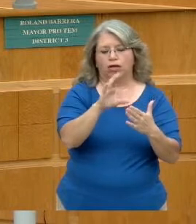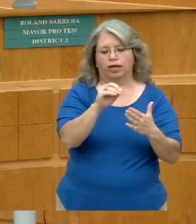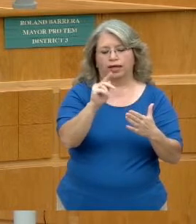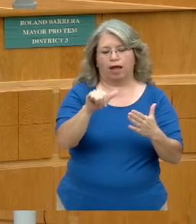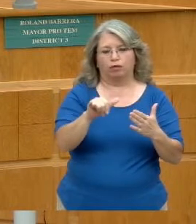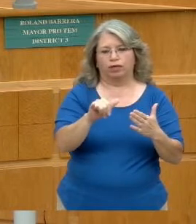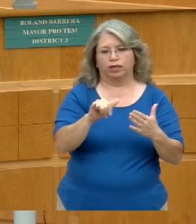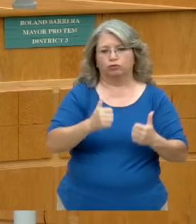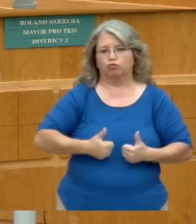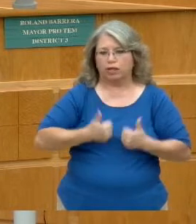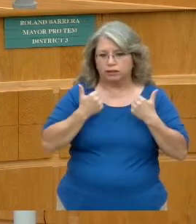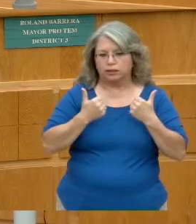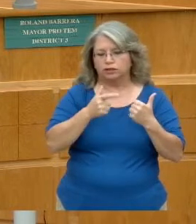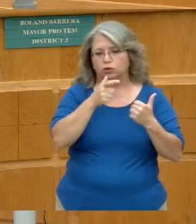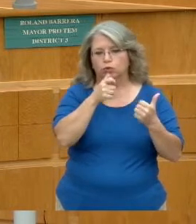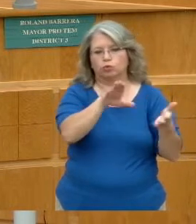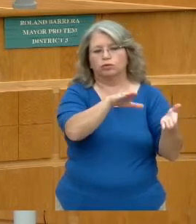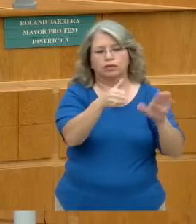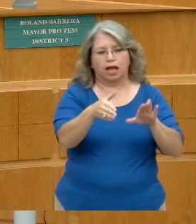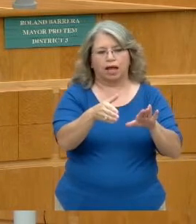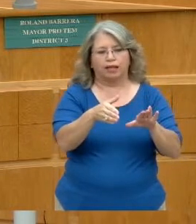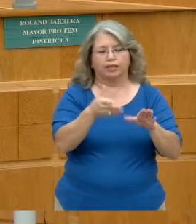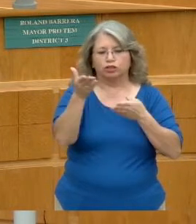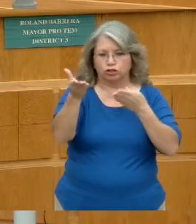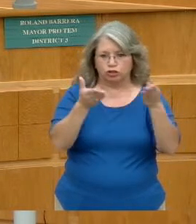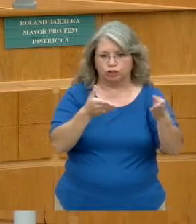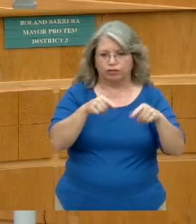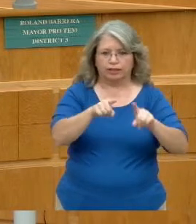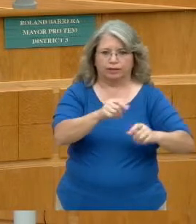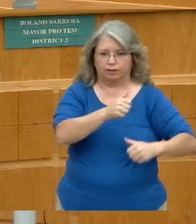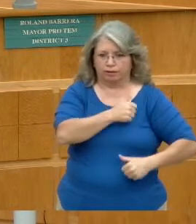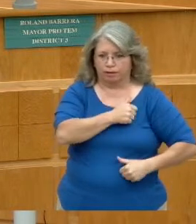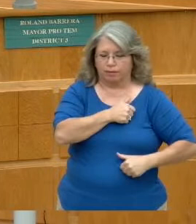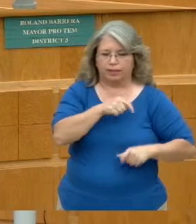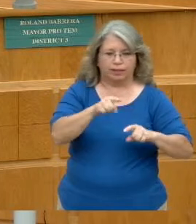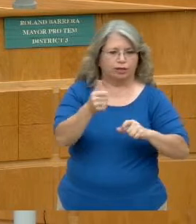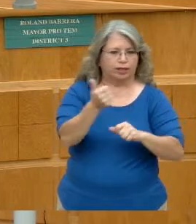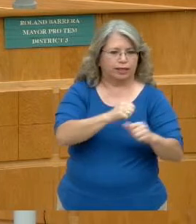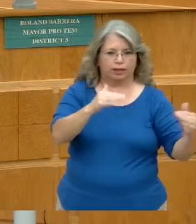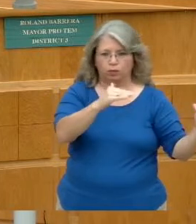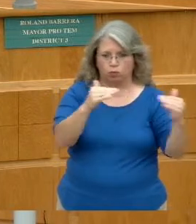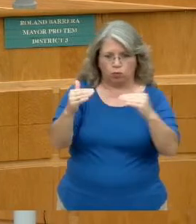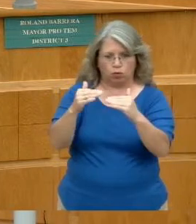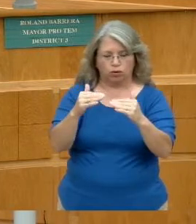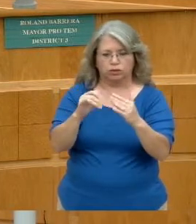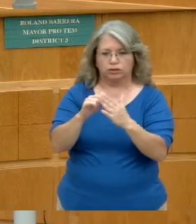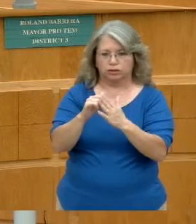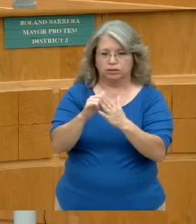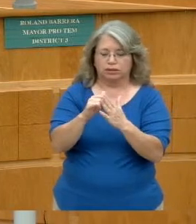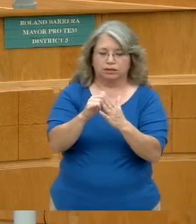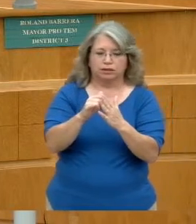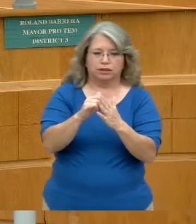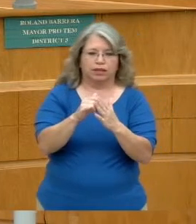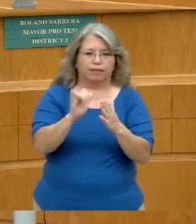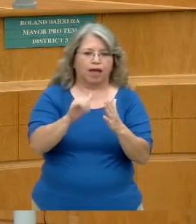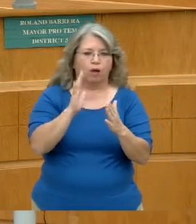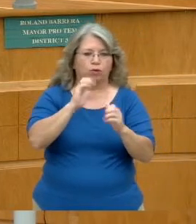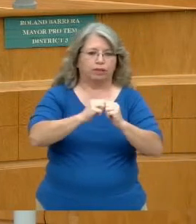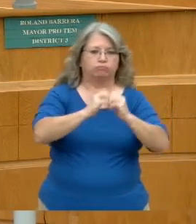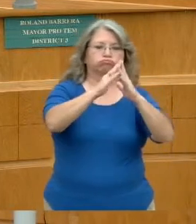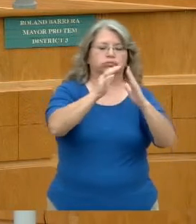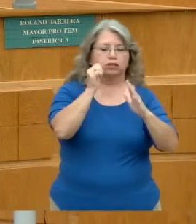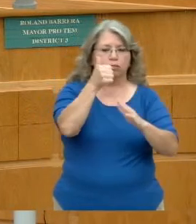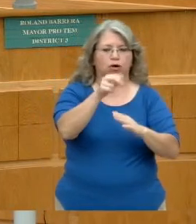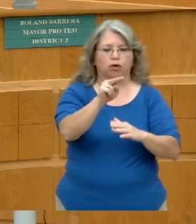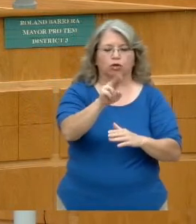during any of the armed conflicts that we have recorded. That website will be up tomorrow at